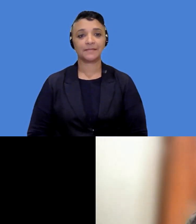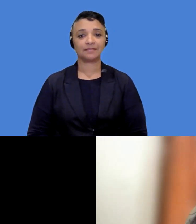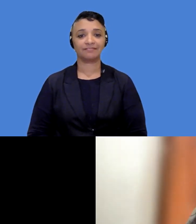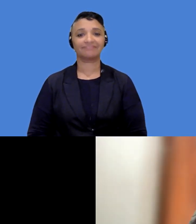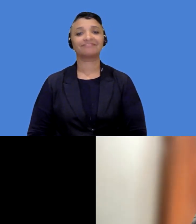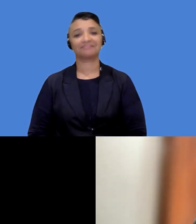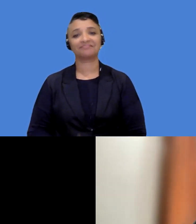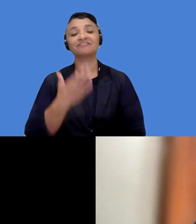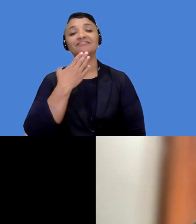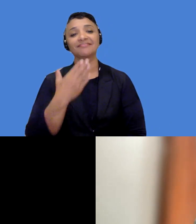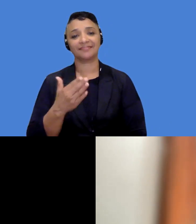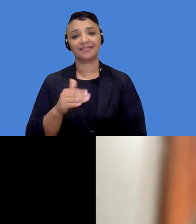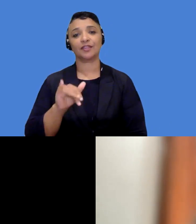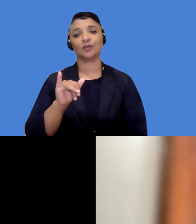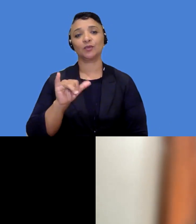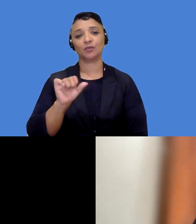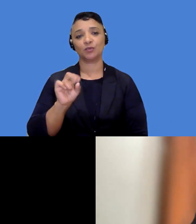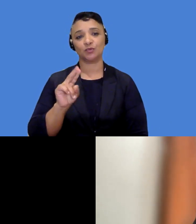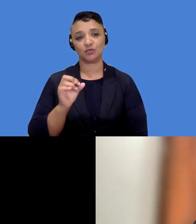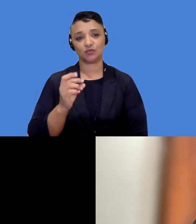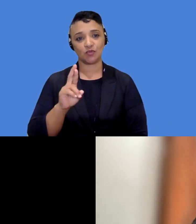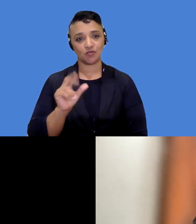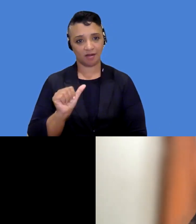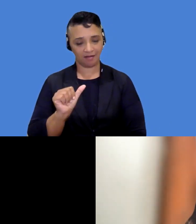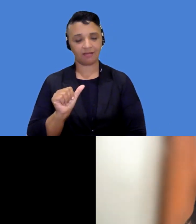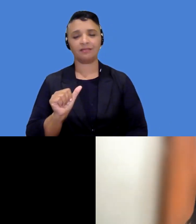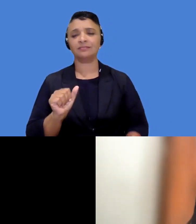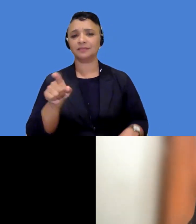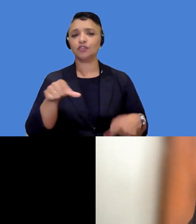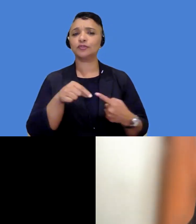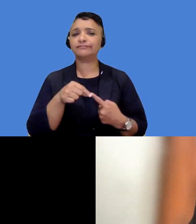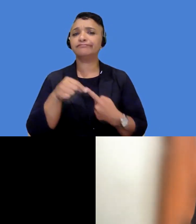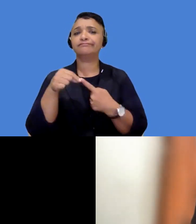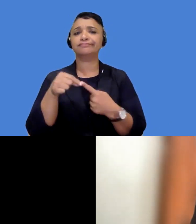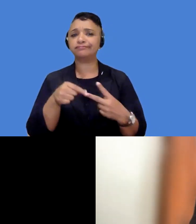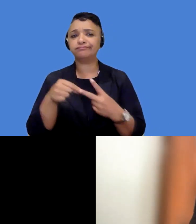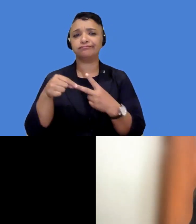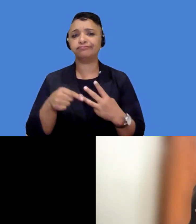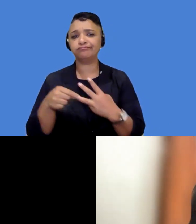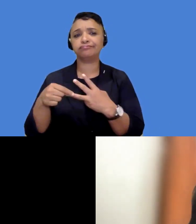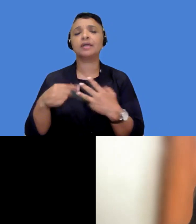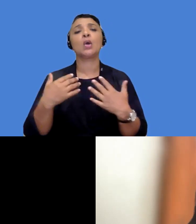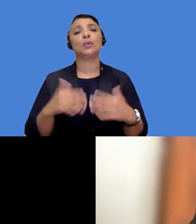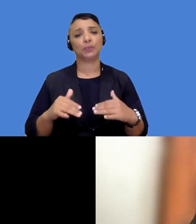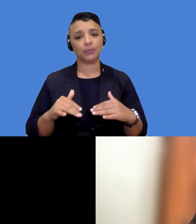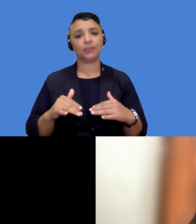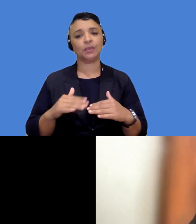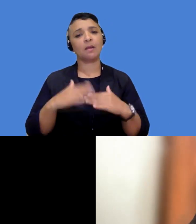Thank you, Dr. Yusra. Thank you for highlighting some of the more youth